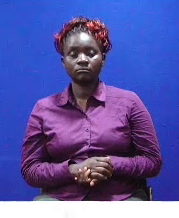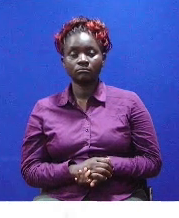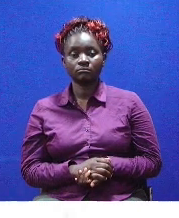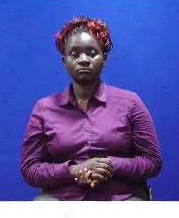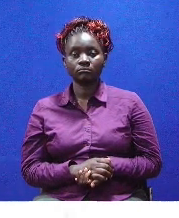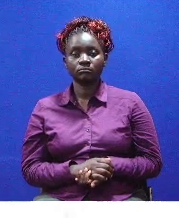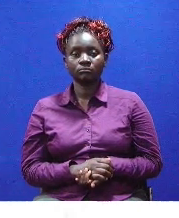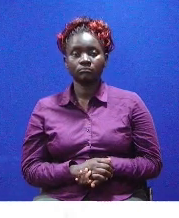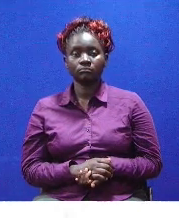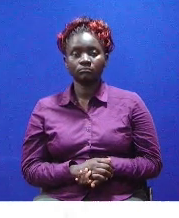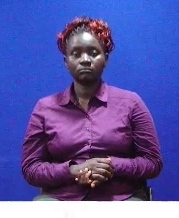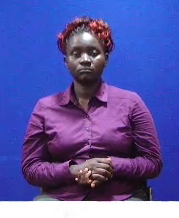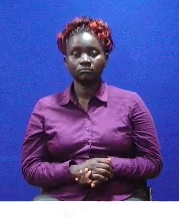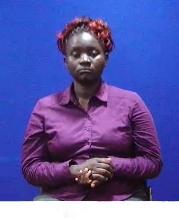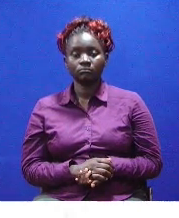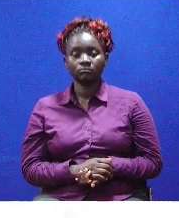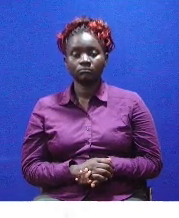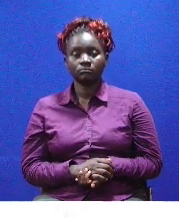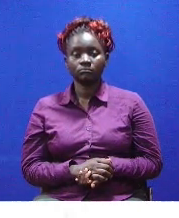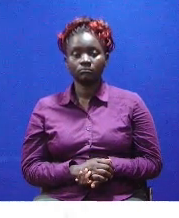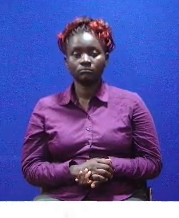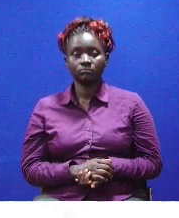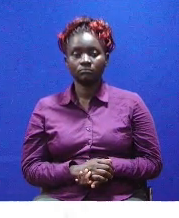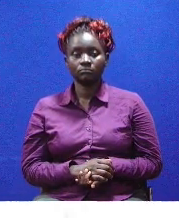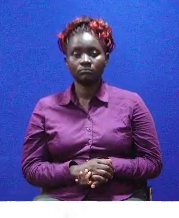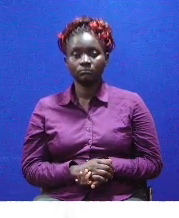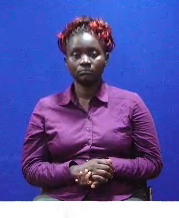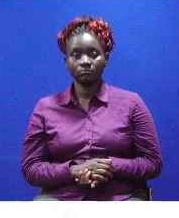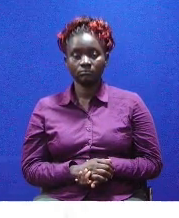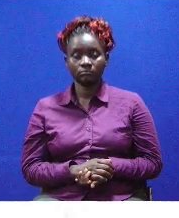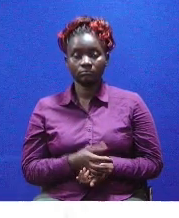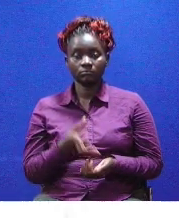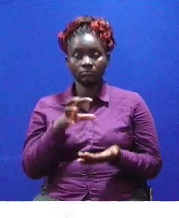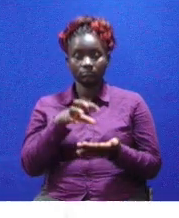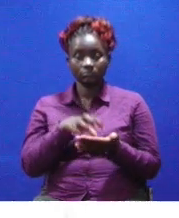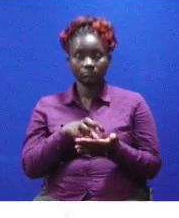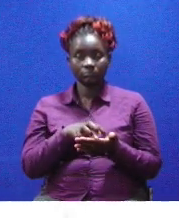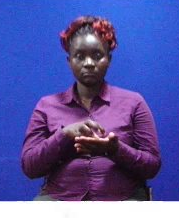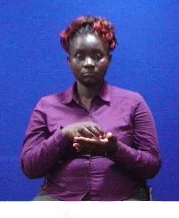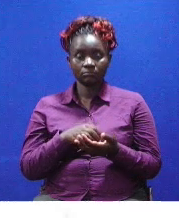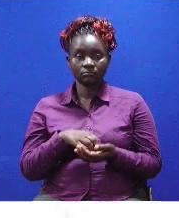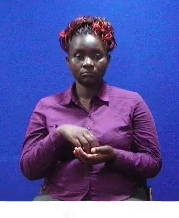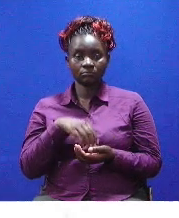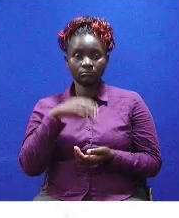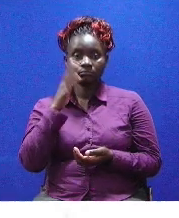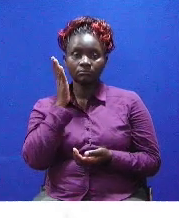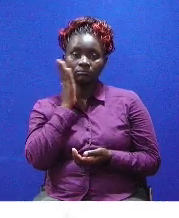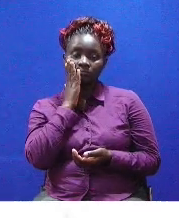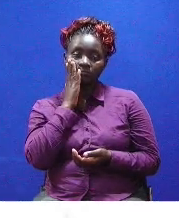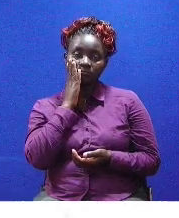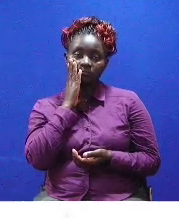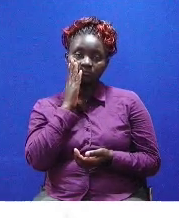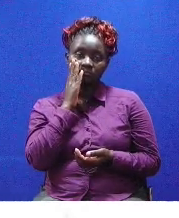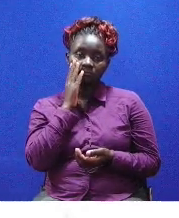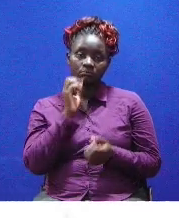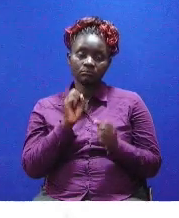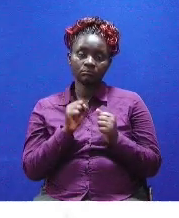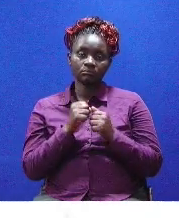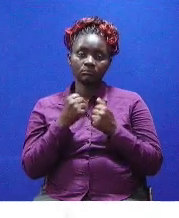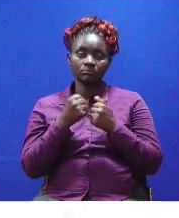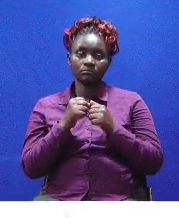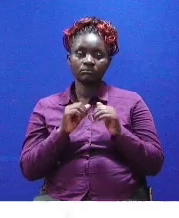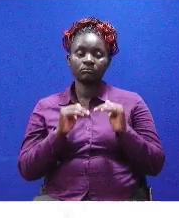Which causes survival of cancer. And most of the cases, mothers come in stage 3 and 4.